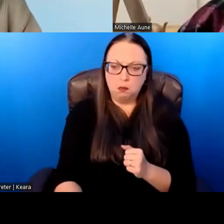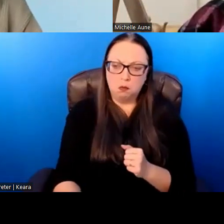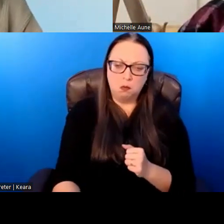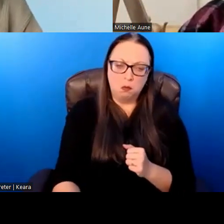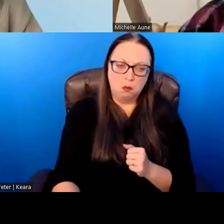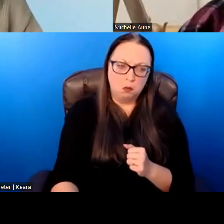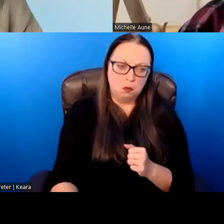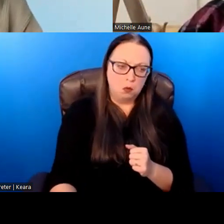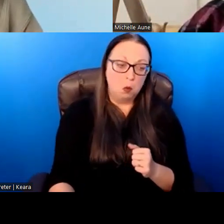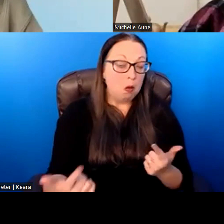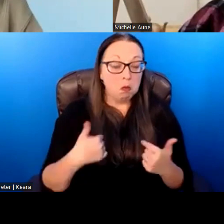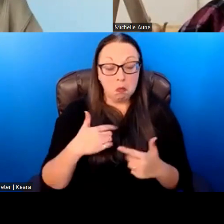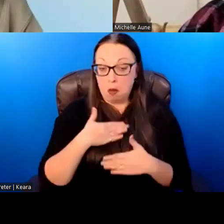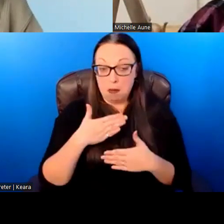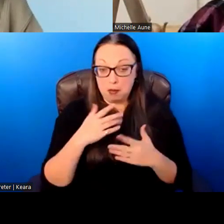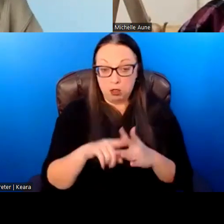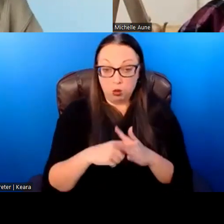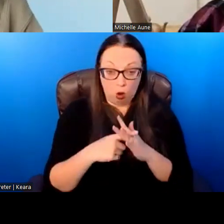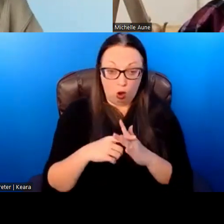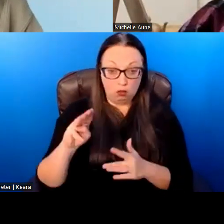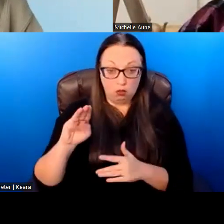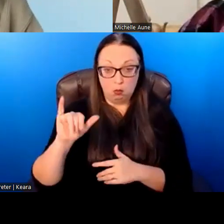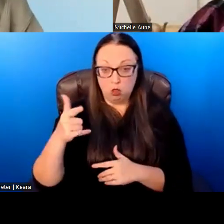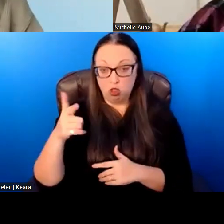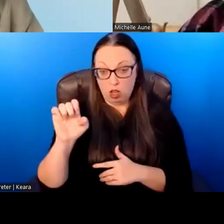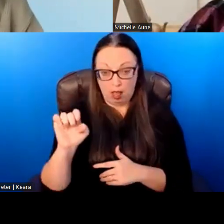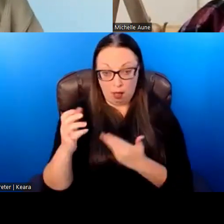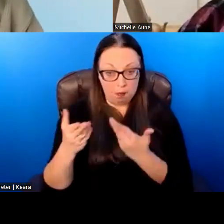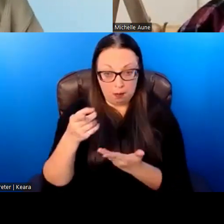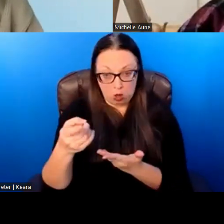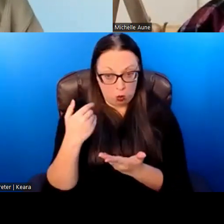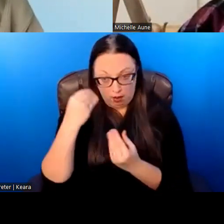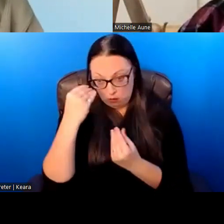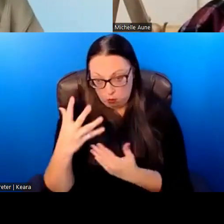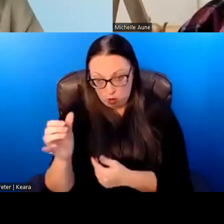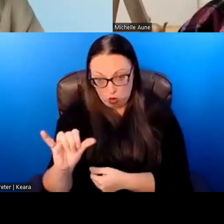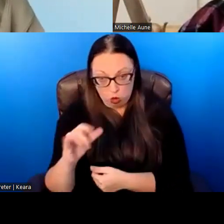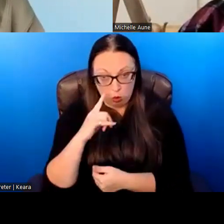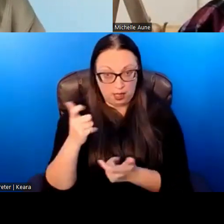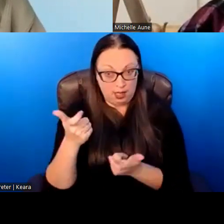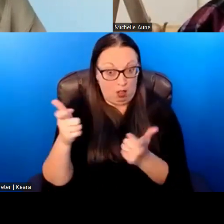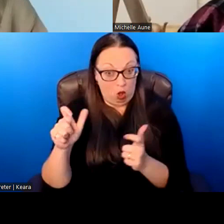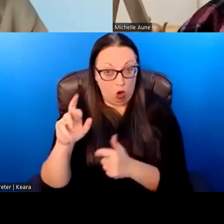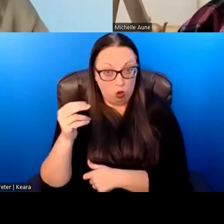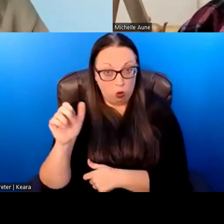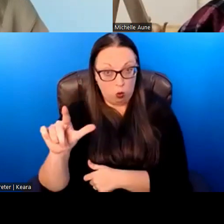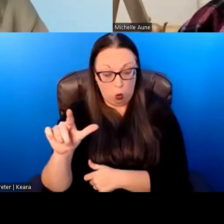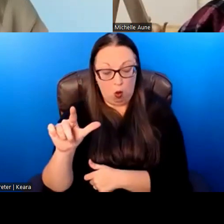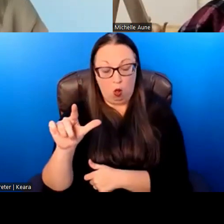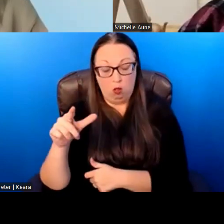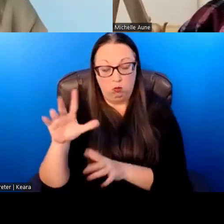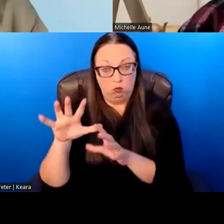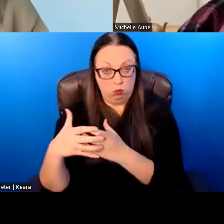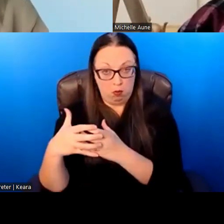Well, I'm happy to start, and then Michelle, I'm sure you have something to offer on this as well, given the large rural population Montana serves too.